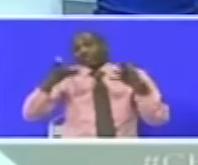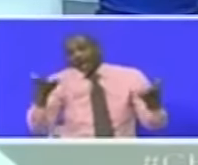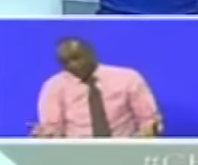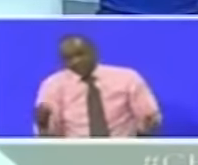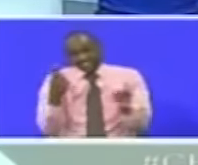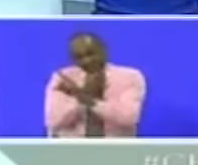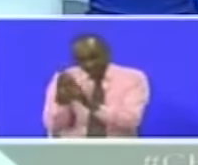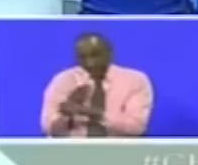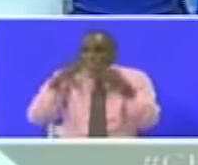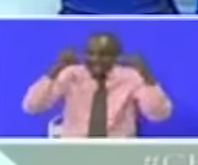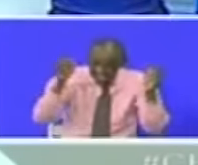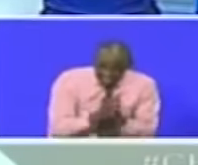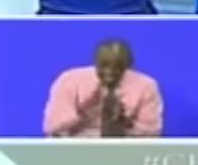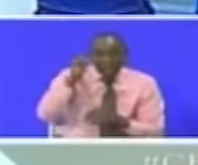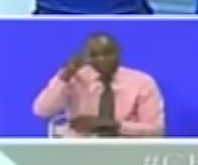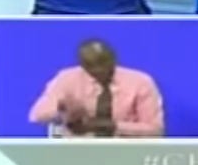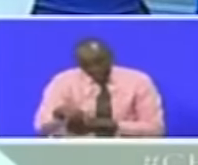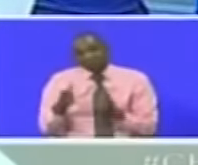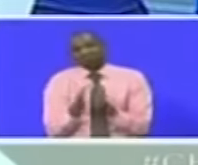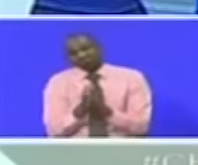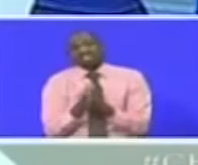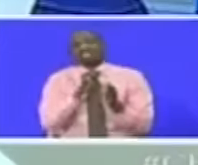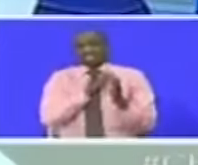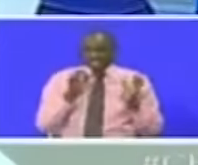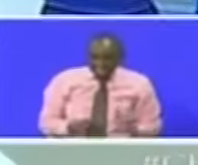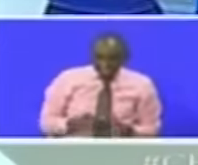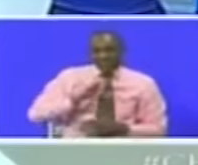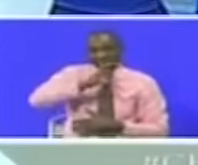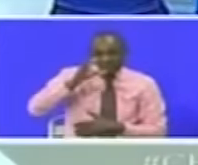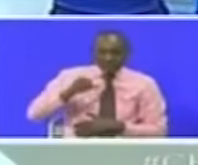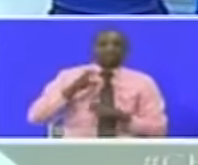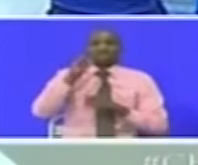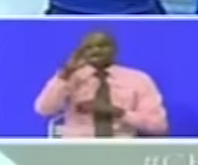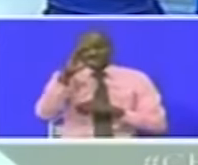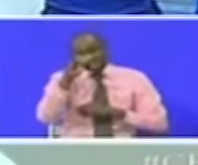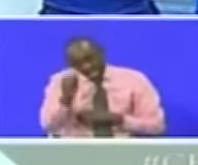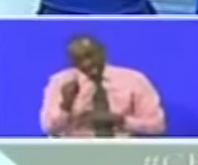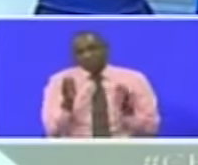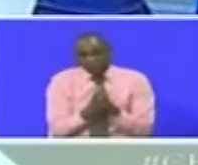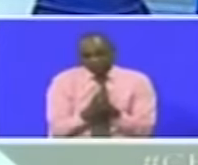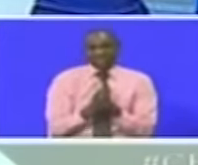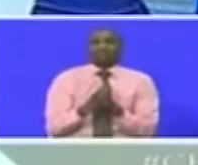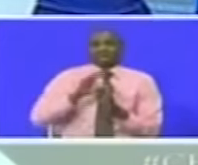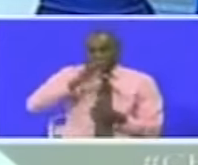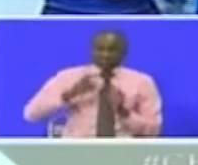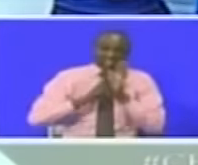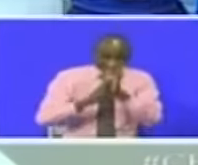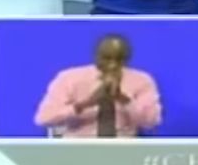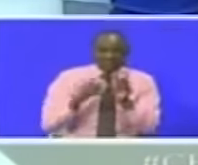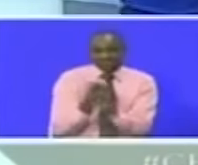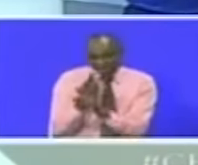the board for president, member of National Assembly, member of Senate, county assembly, county women reps, as well as the members of county